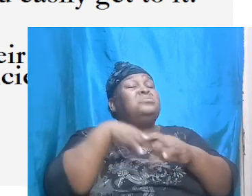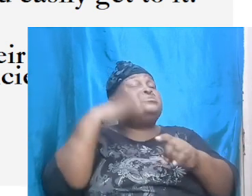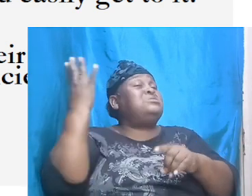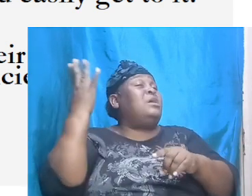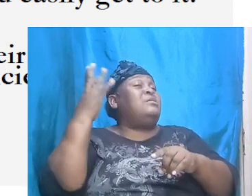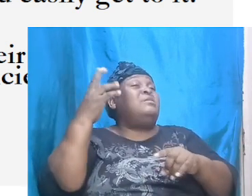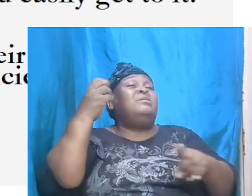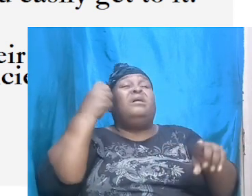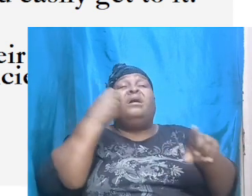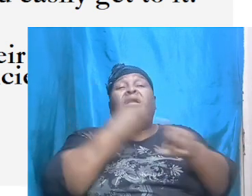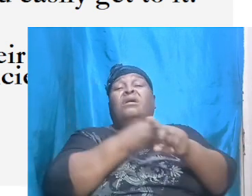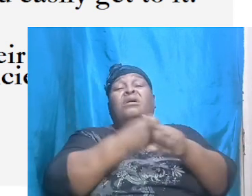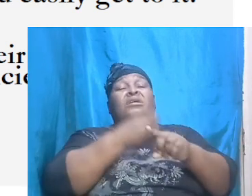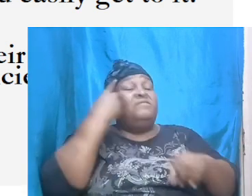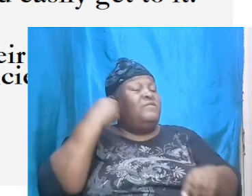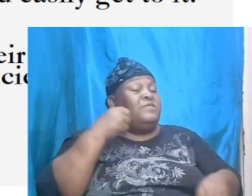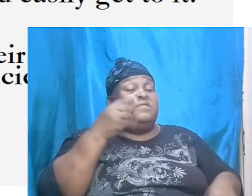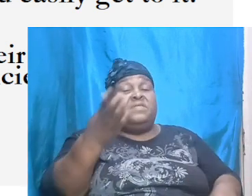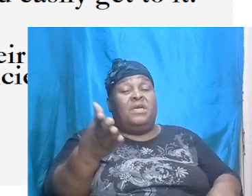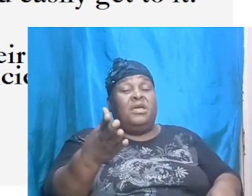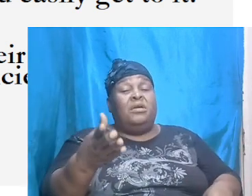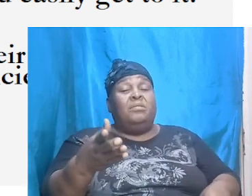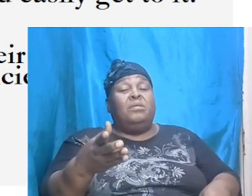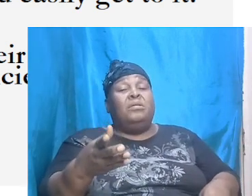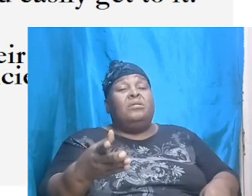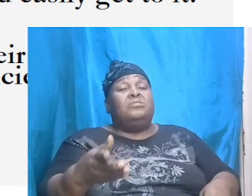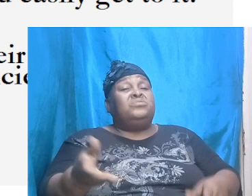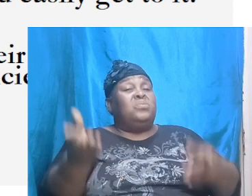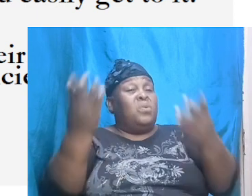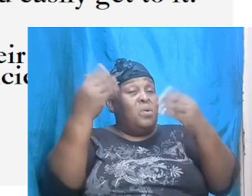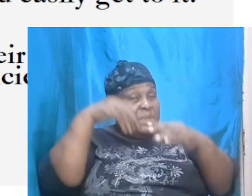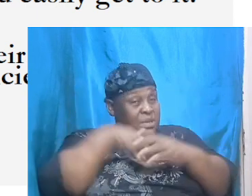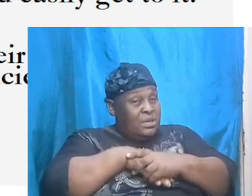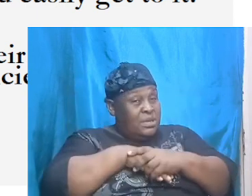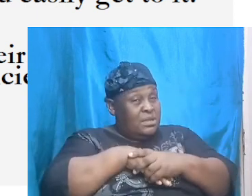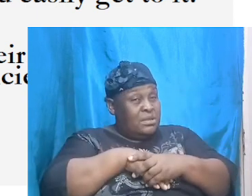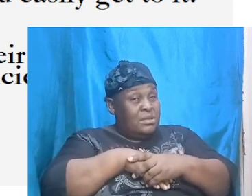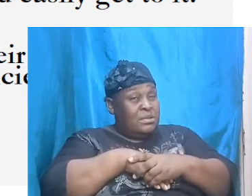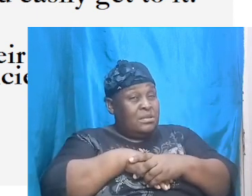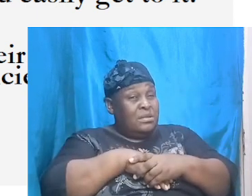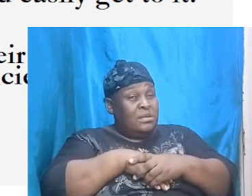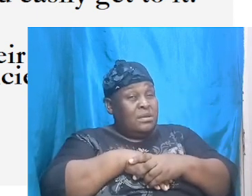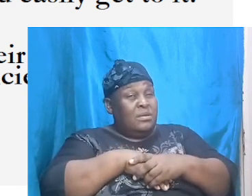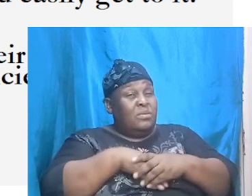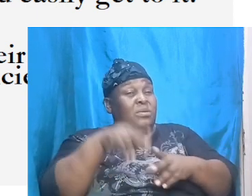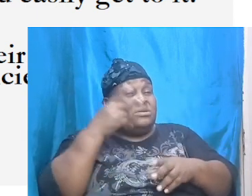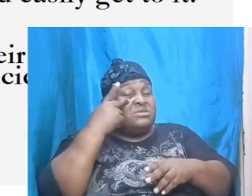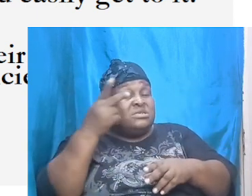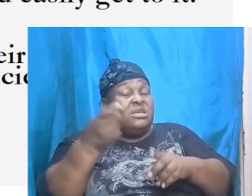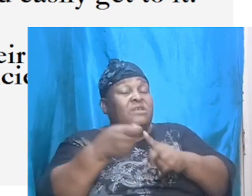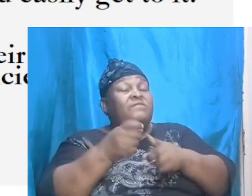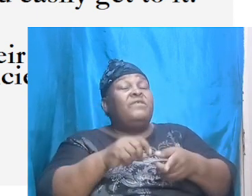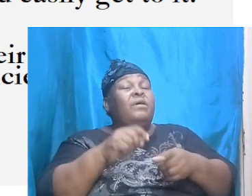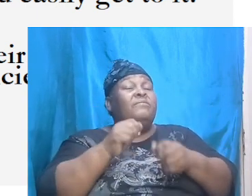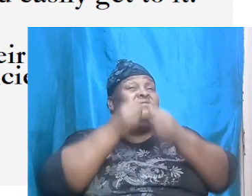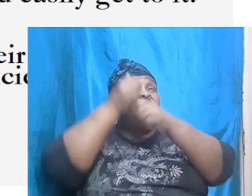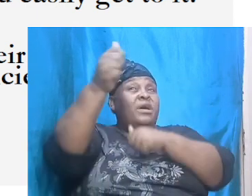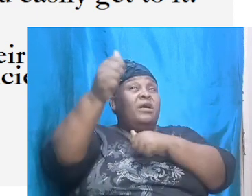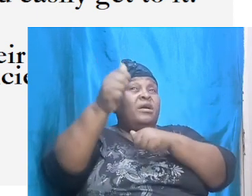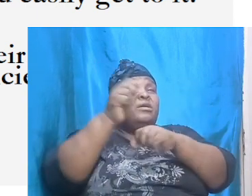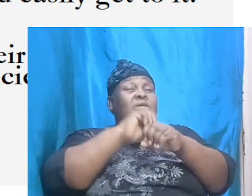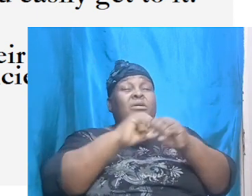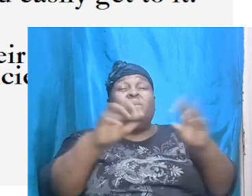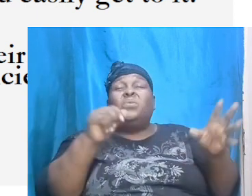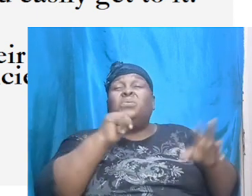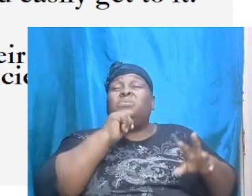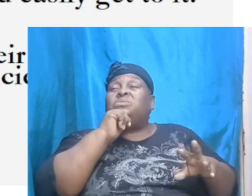was hard for them, amen, to accomplish anything, because guess what? They would have seen them from far and they could not